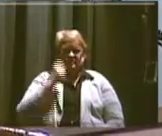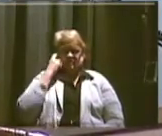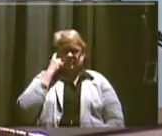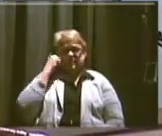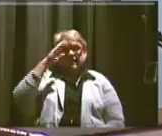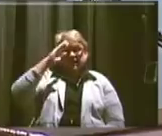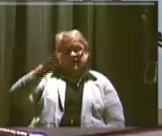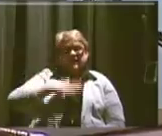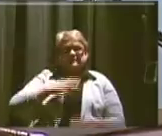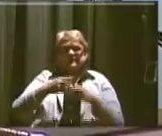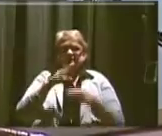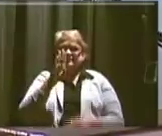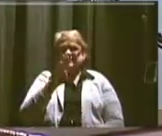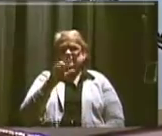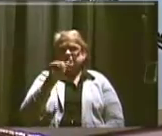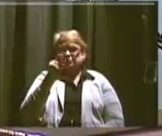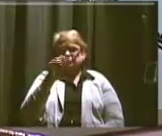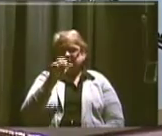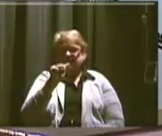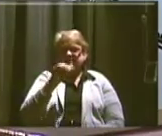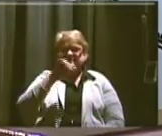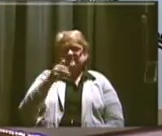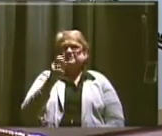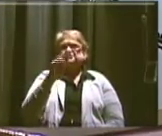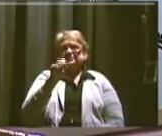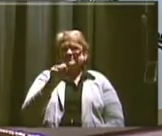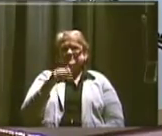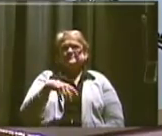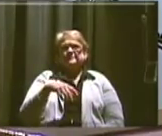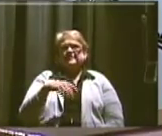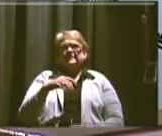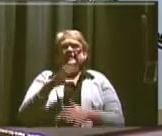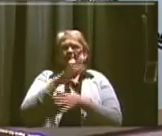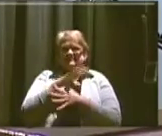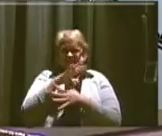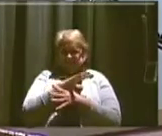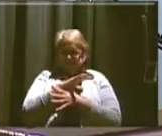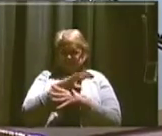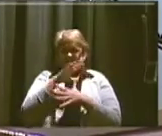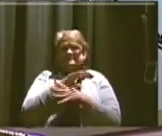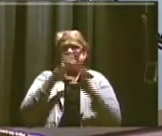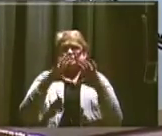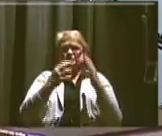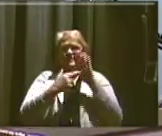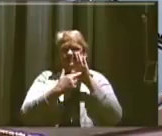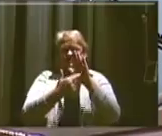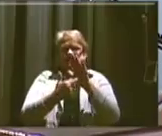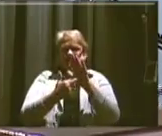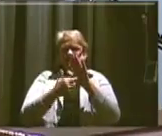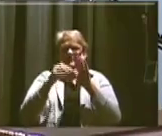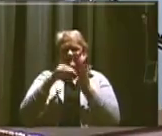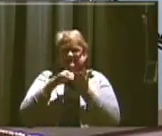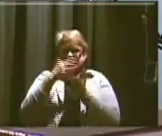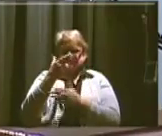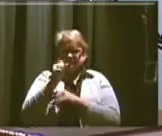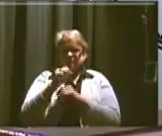Hello, my name is Brianna Jones. I'm a senior and a senior class representative at Central High School. I'm in the